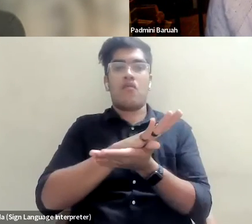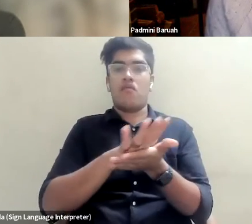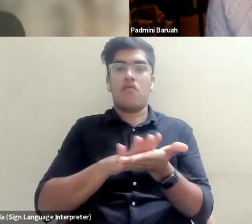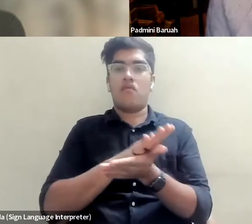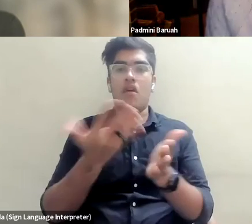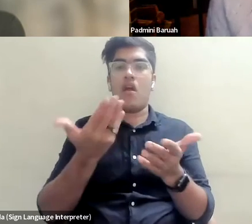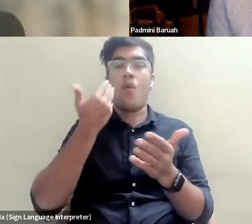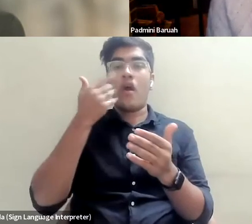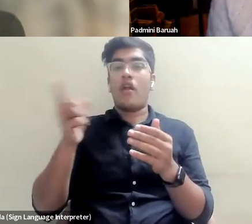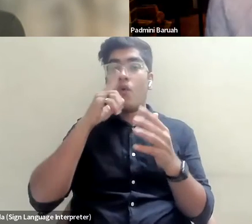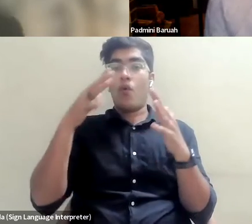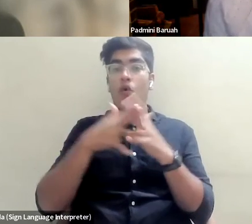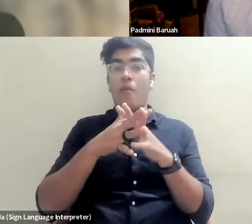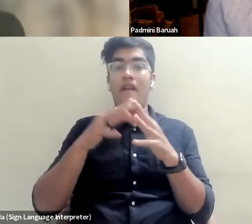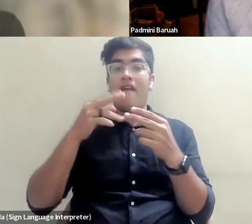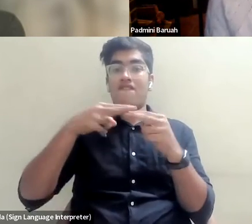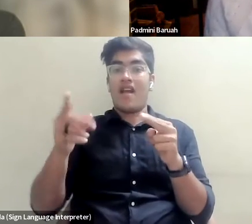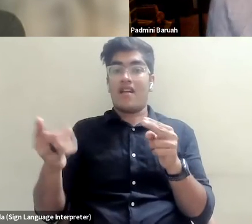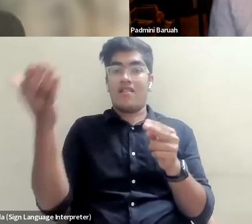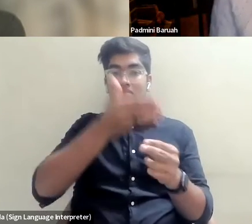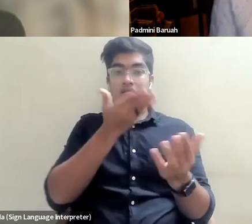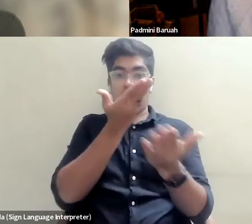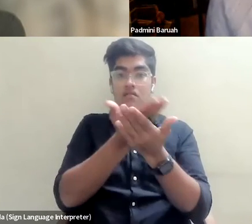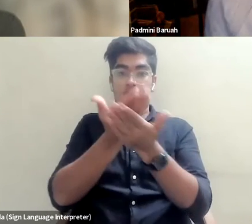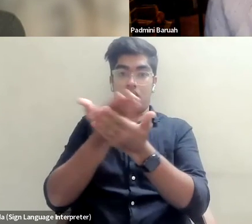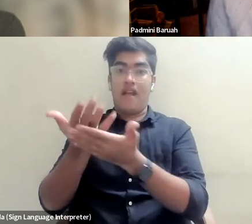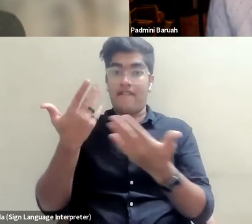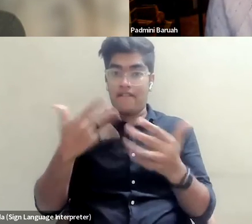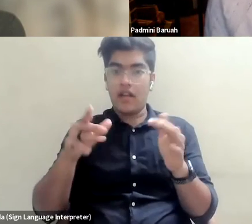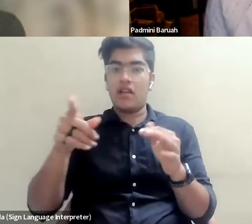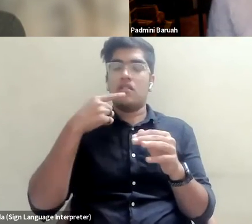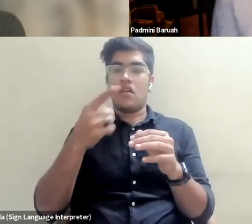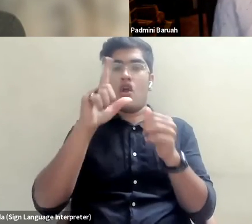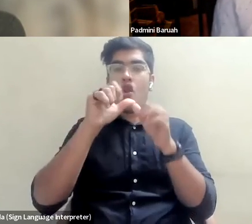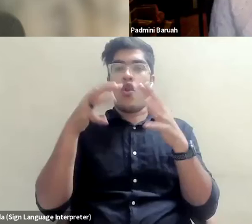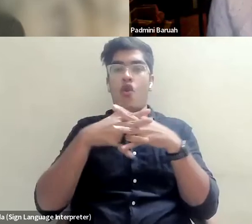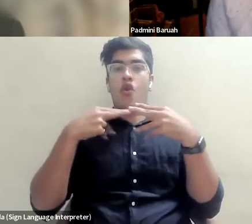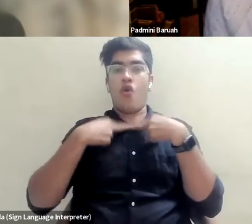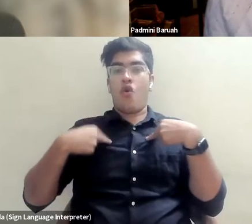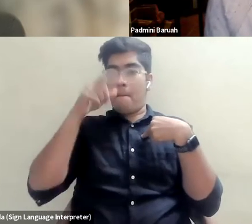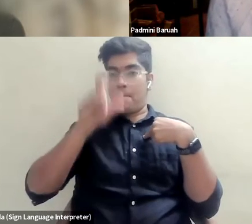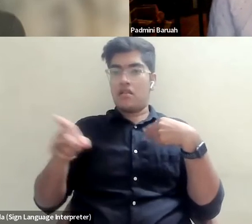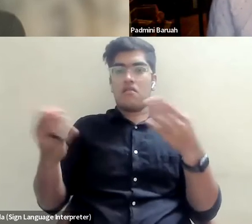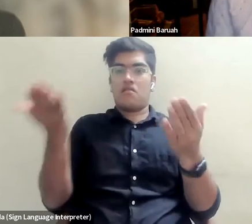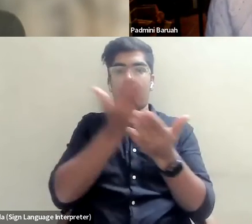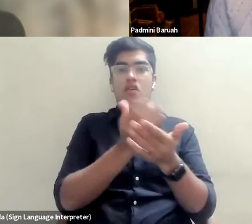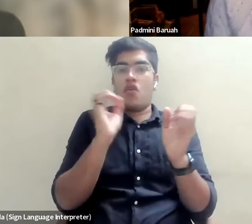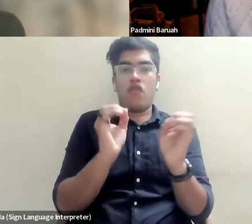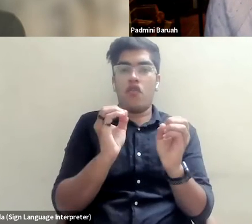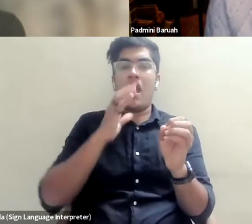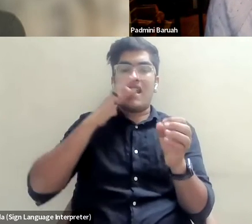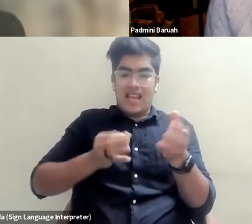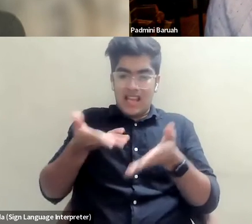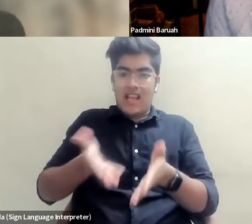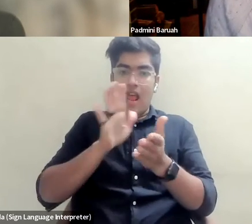woman finally presented her case, she said, my lawyer didn't produce the documents, but they're there. But the high court treated